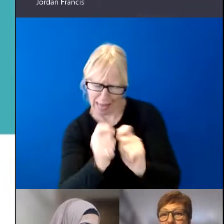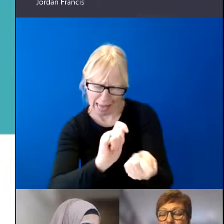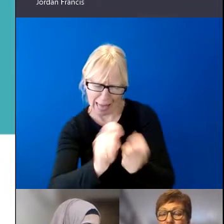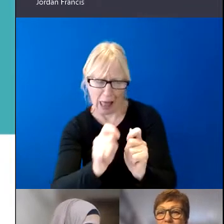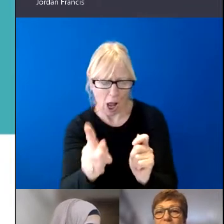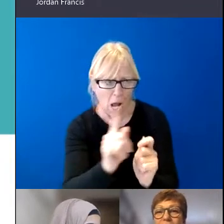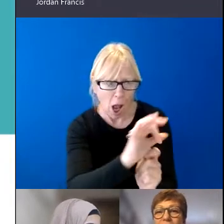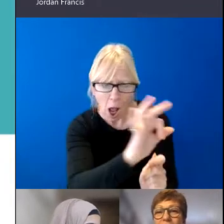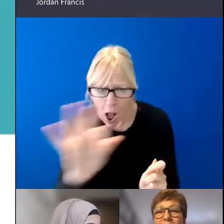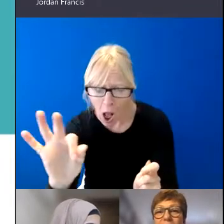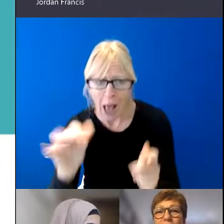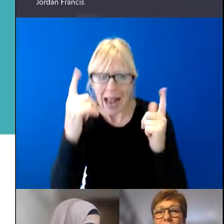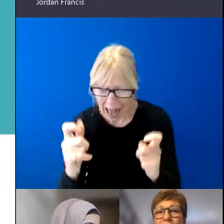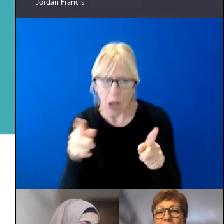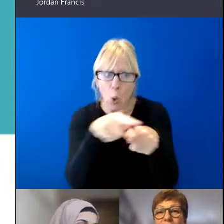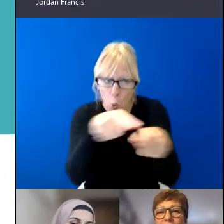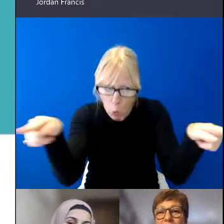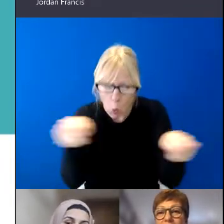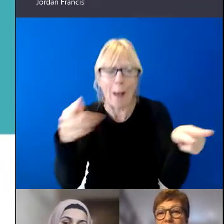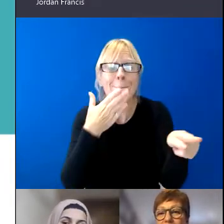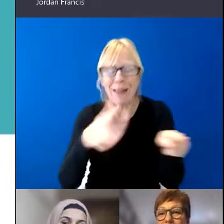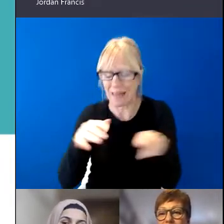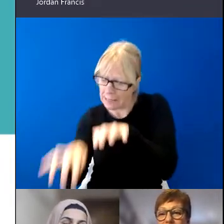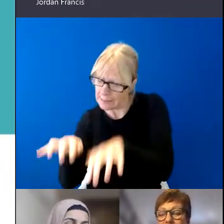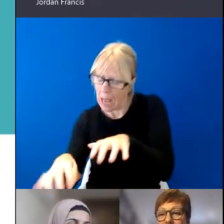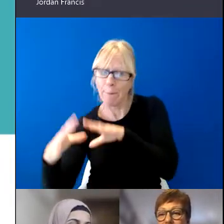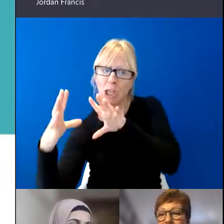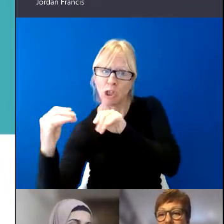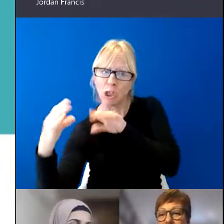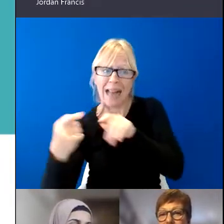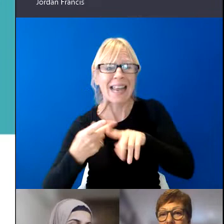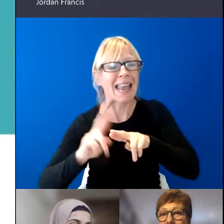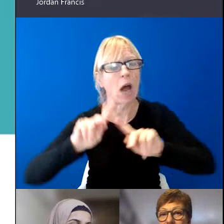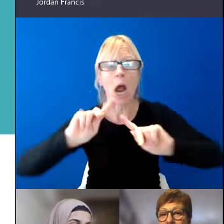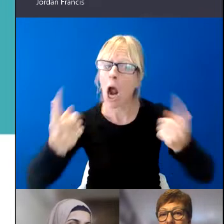the slides now. Can you put in the chat if you can't see the slides?